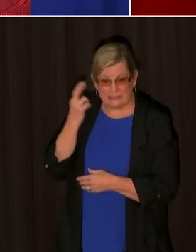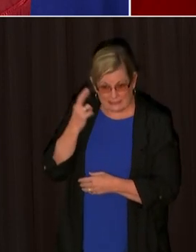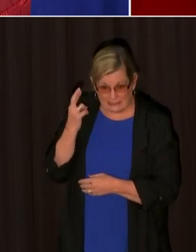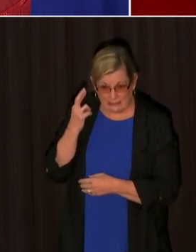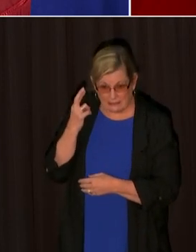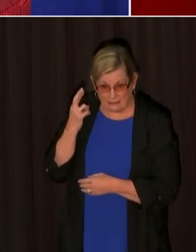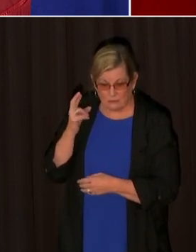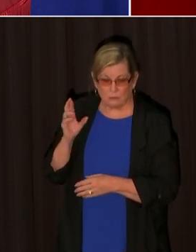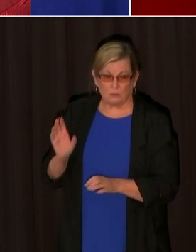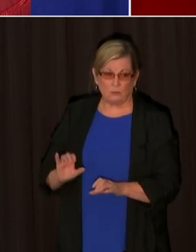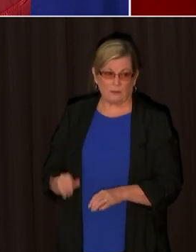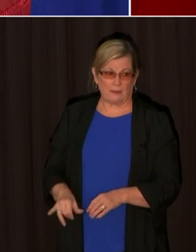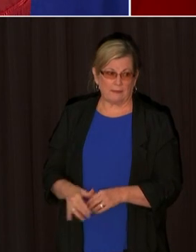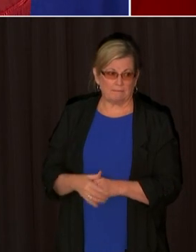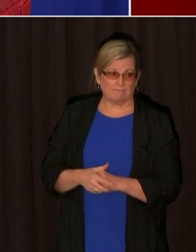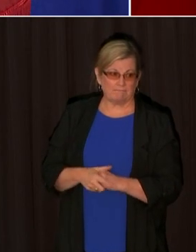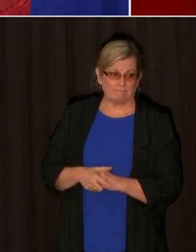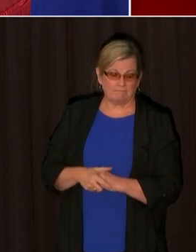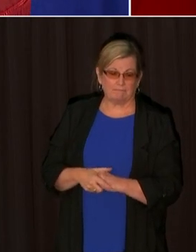that.